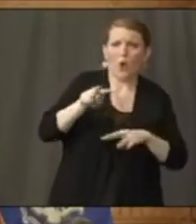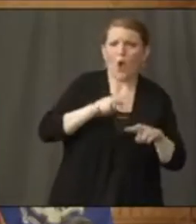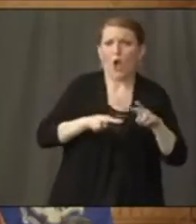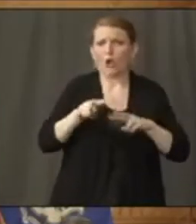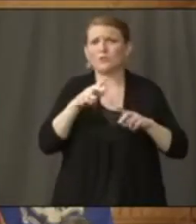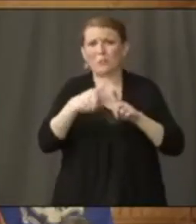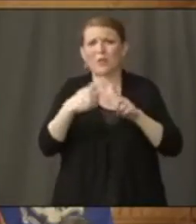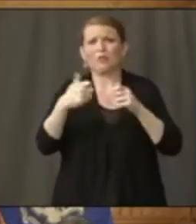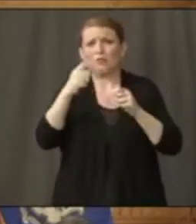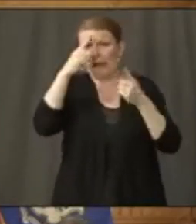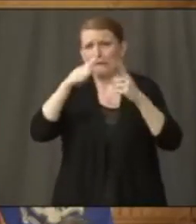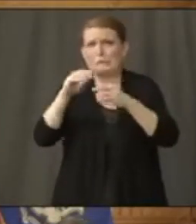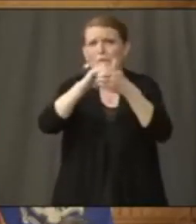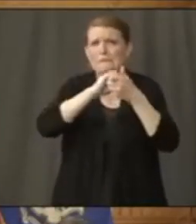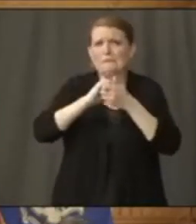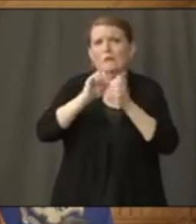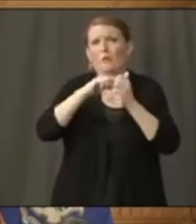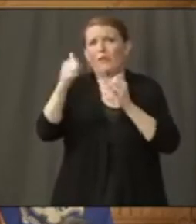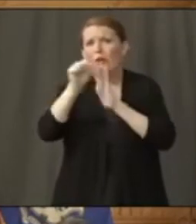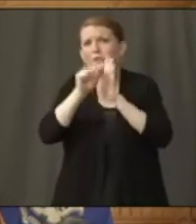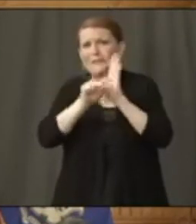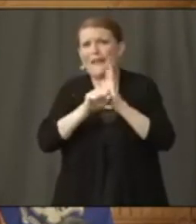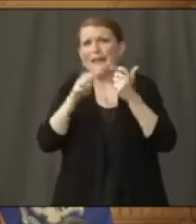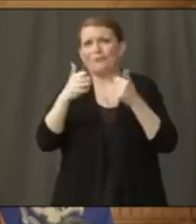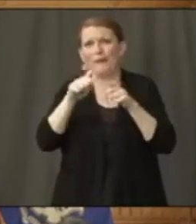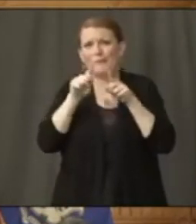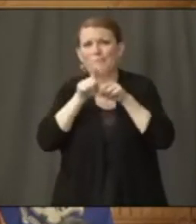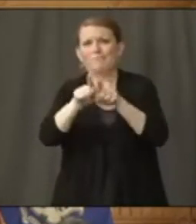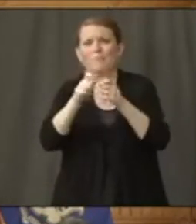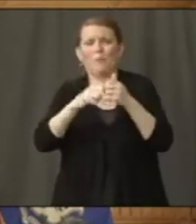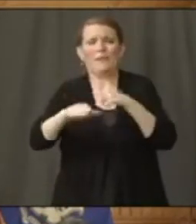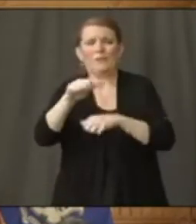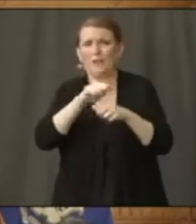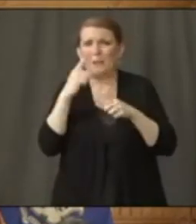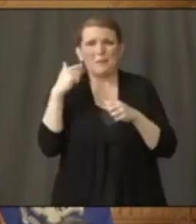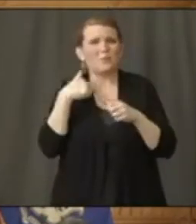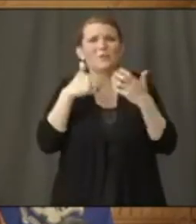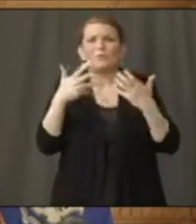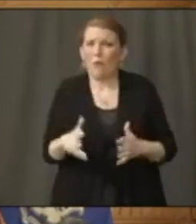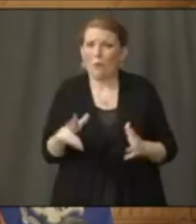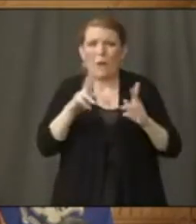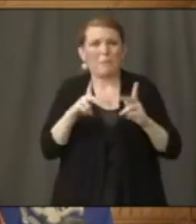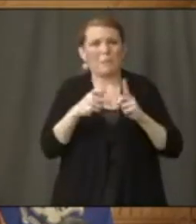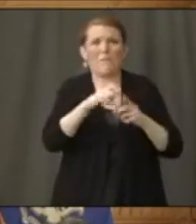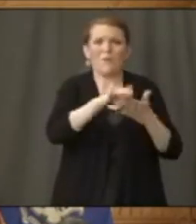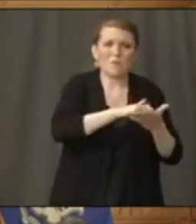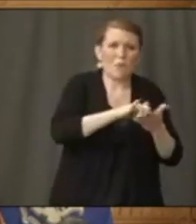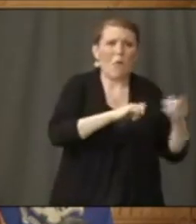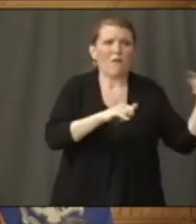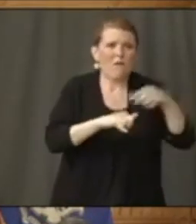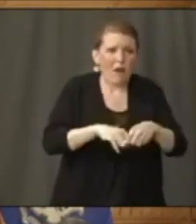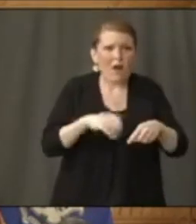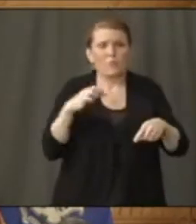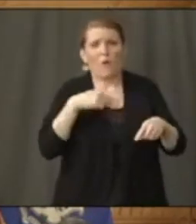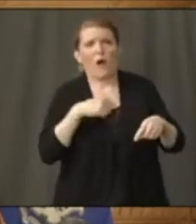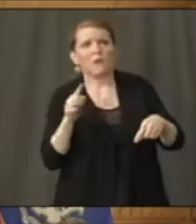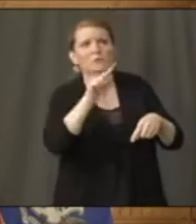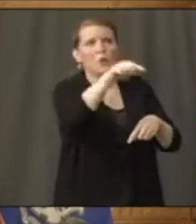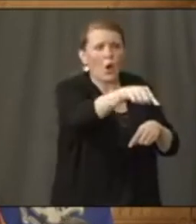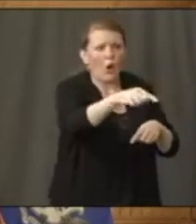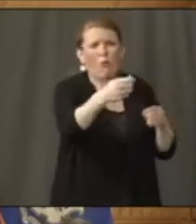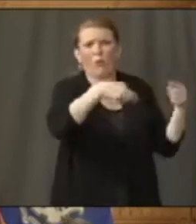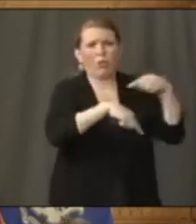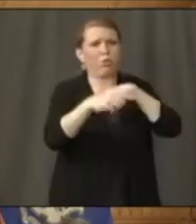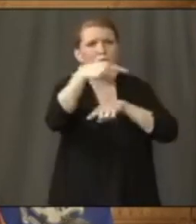Hi, Governor. Matt Austin with NBC Connecticut. Wondering if you're able to give us a little bit more of a preview of phase two. Besides the indoor